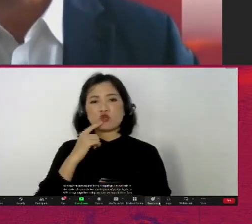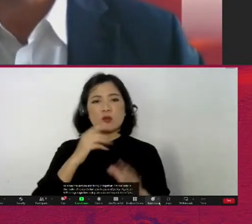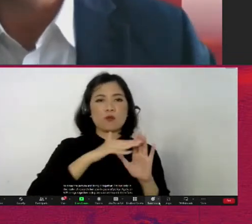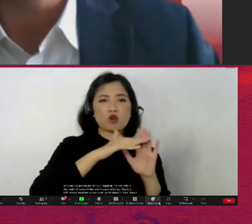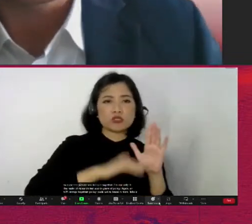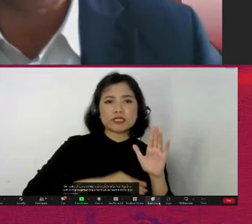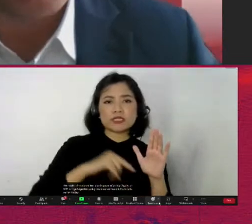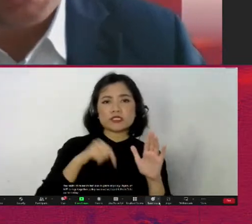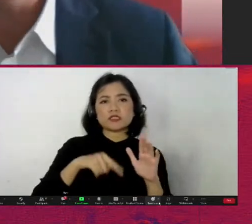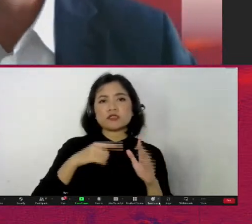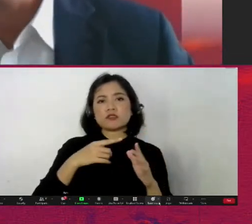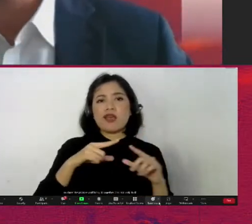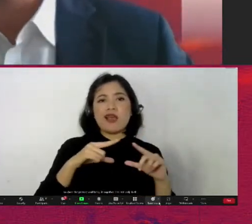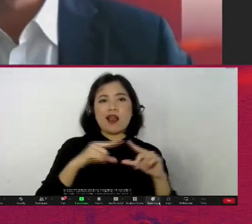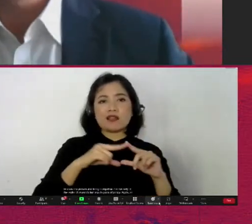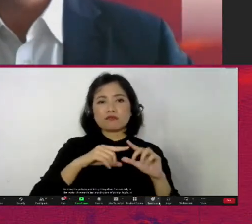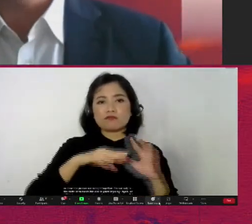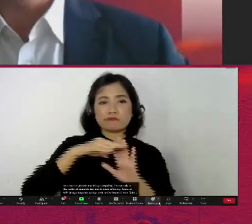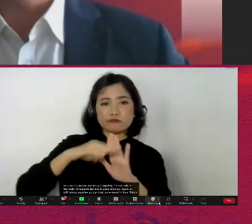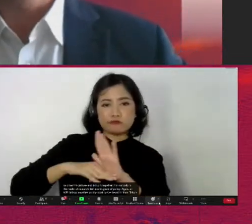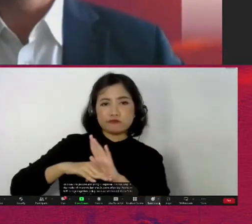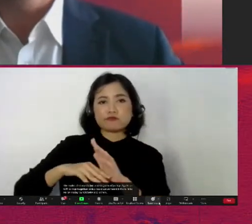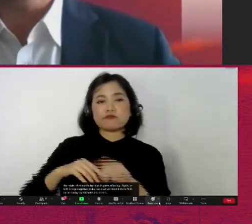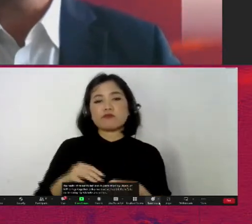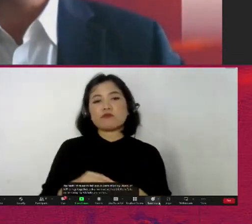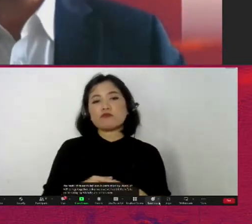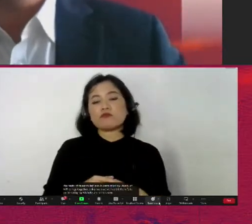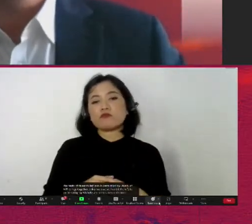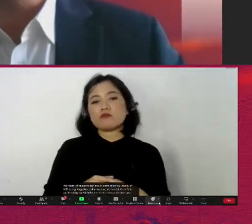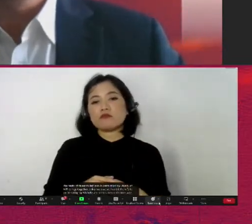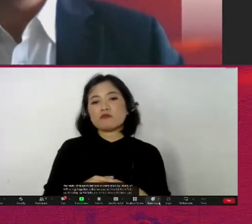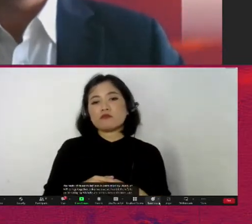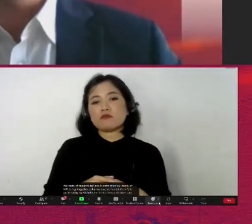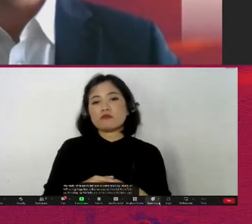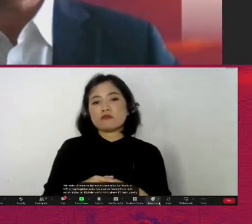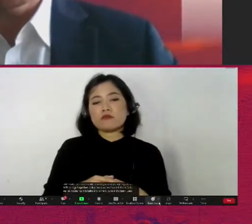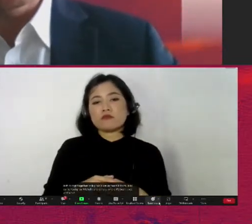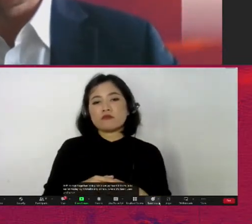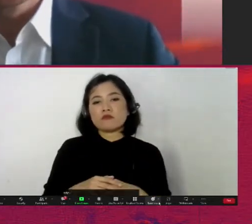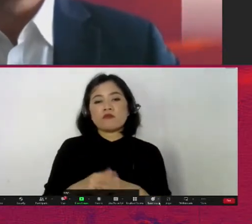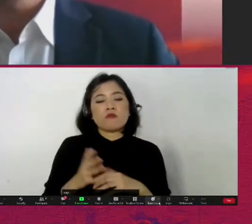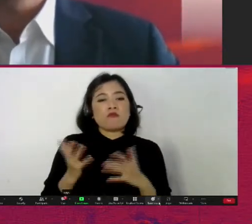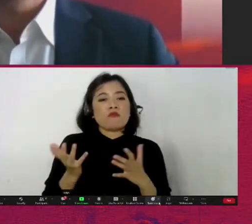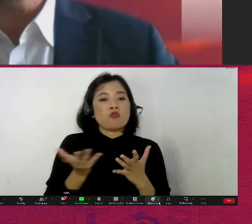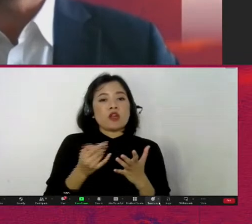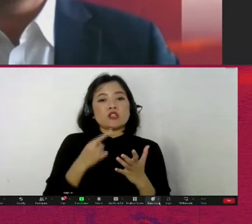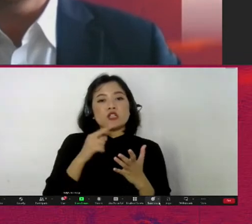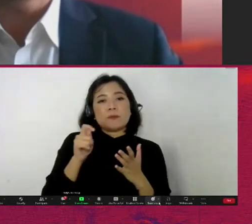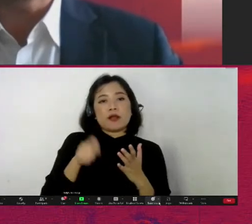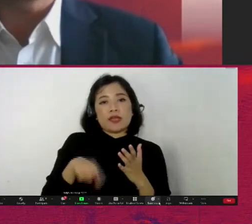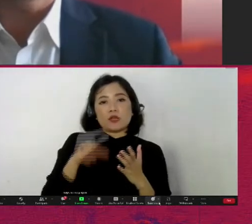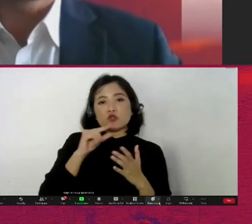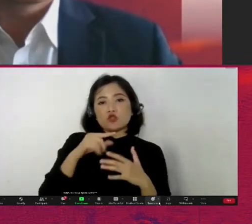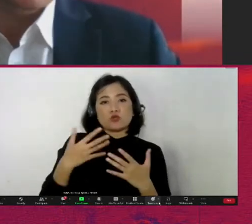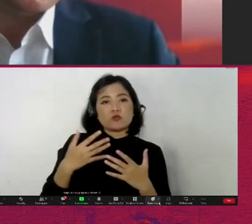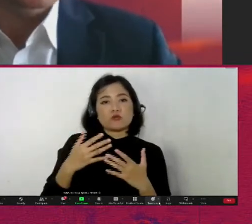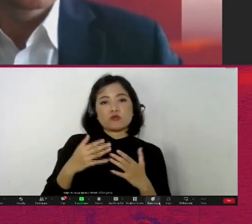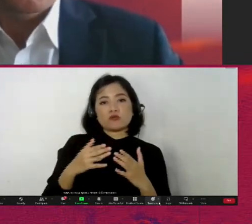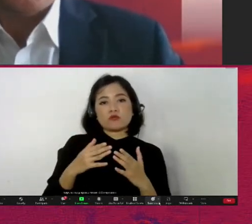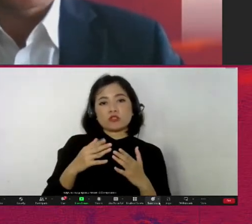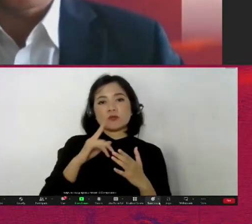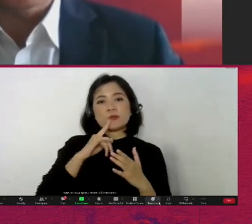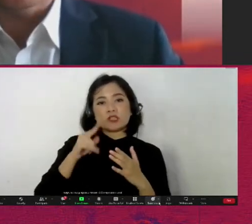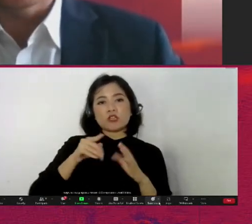talks earlier today by Michelle and others, where it's been used and where it helps to really open a venue of